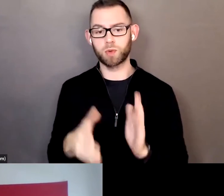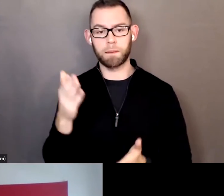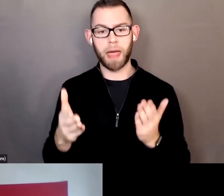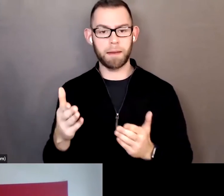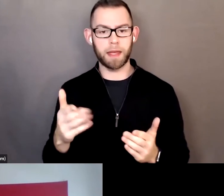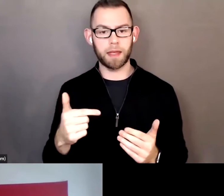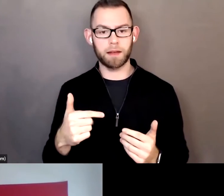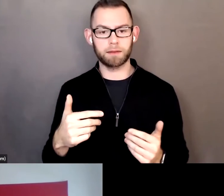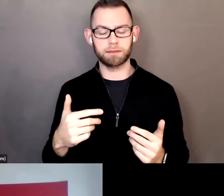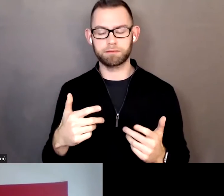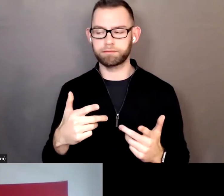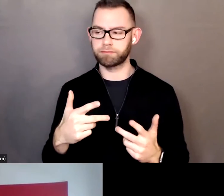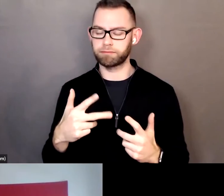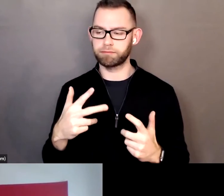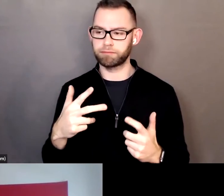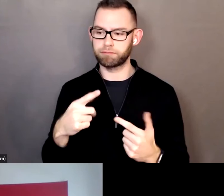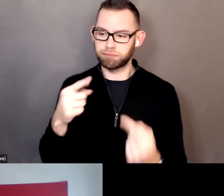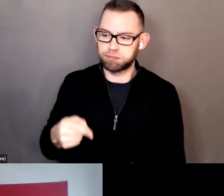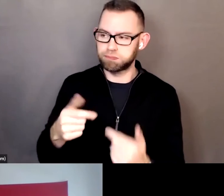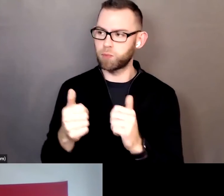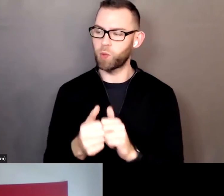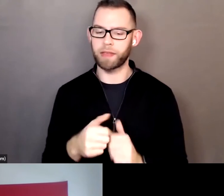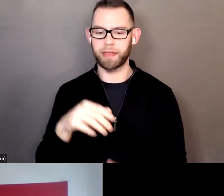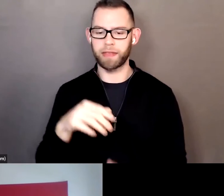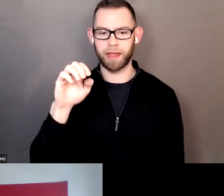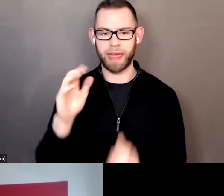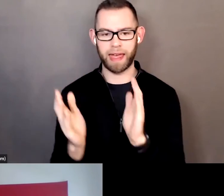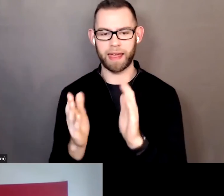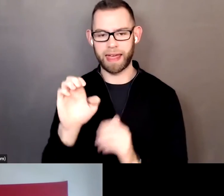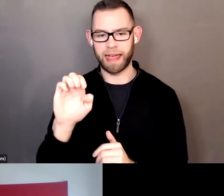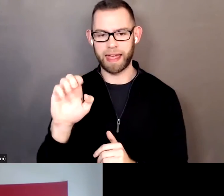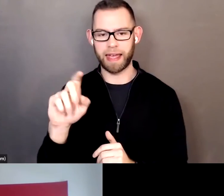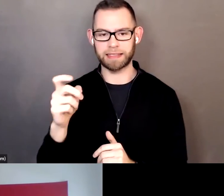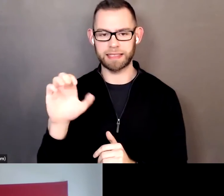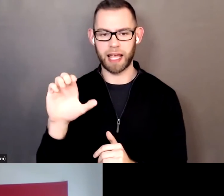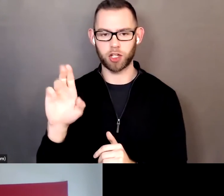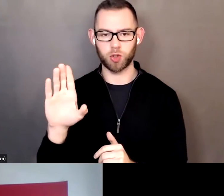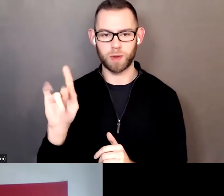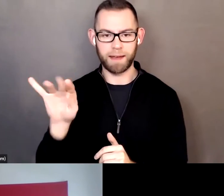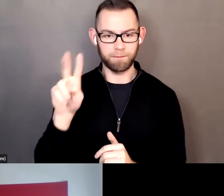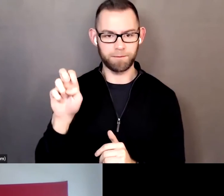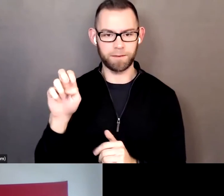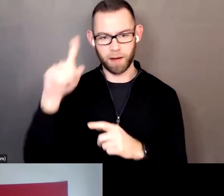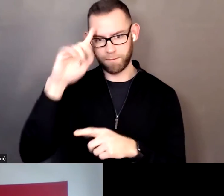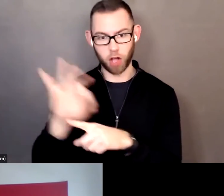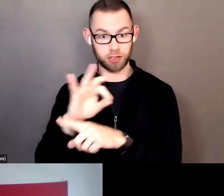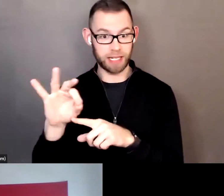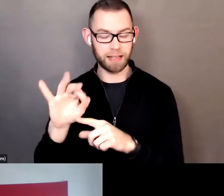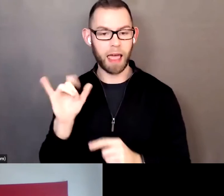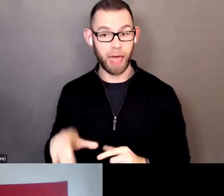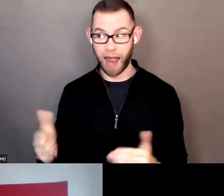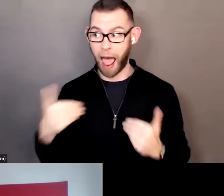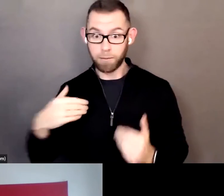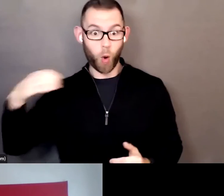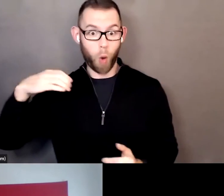executive functioning. There's kind of a market for executive functioning coaches who I think can be really great and provide so much, but I'm